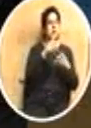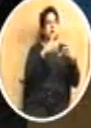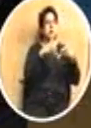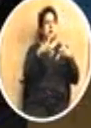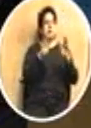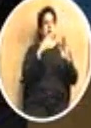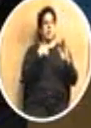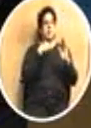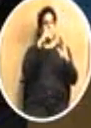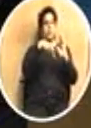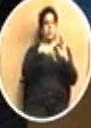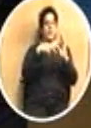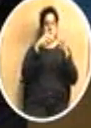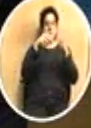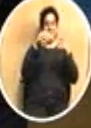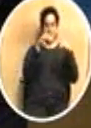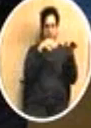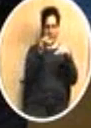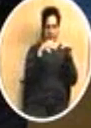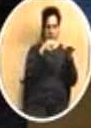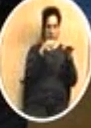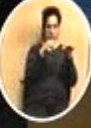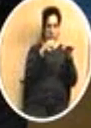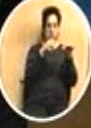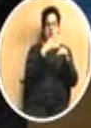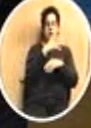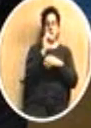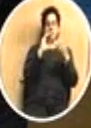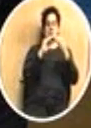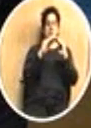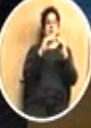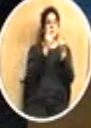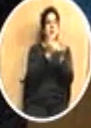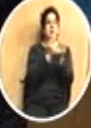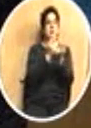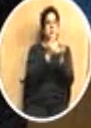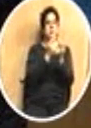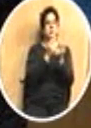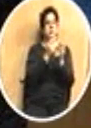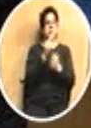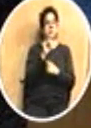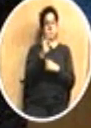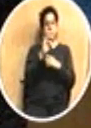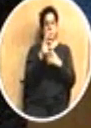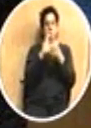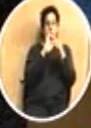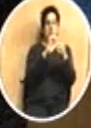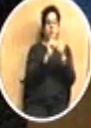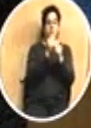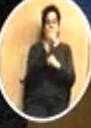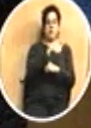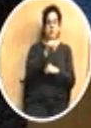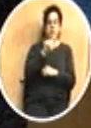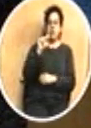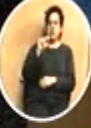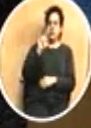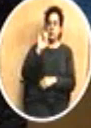to read a definition and examine City Council if this applies to any member of you.